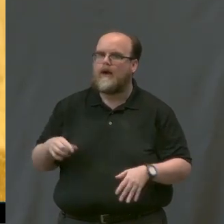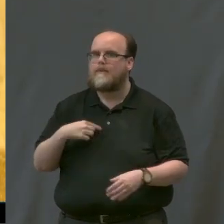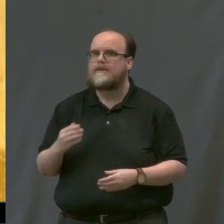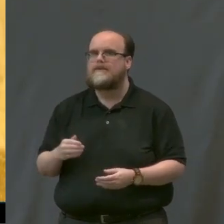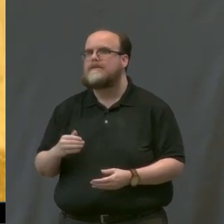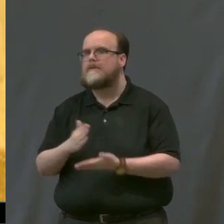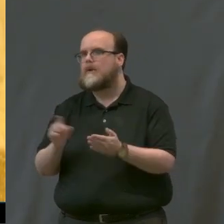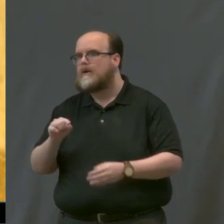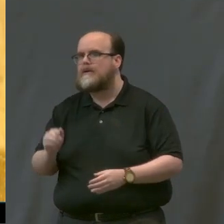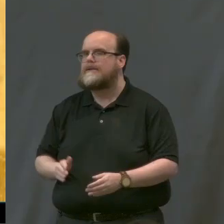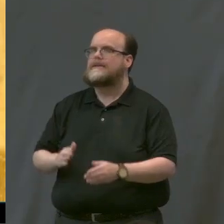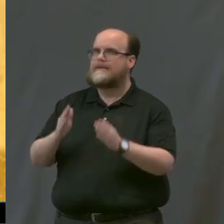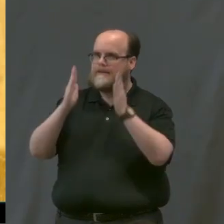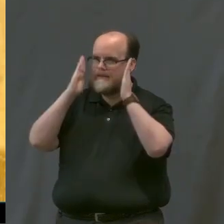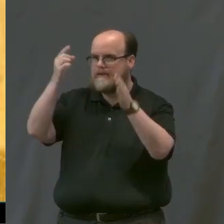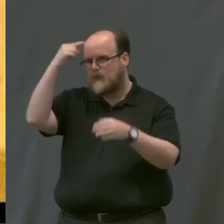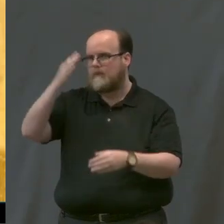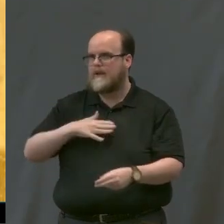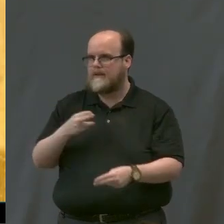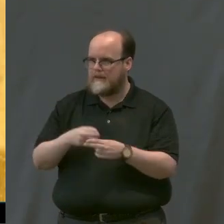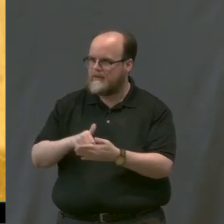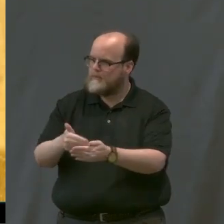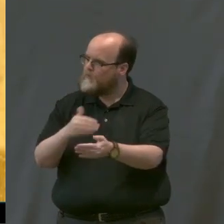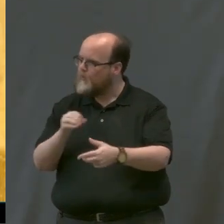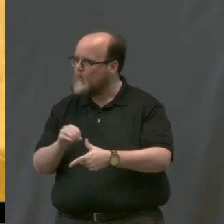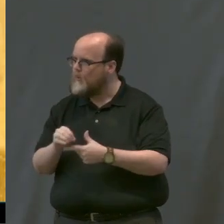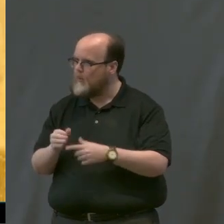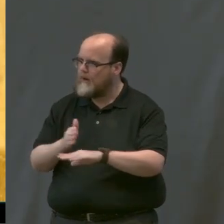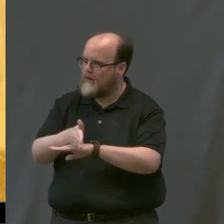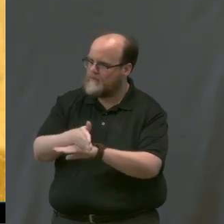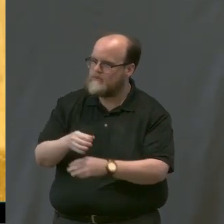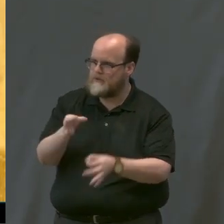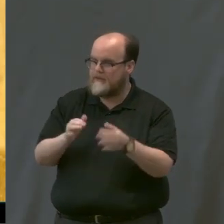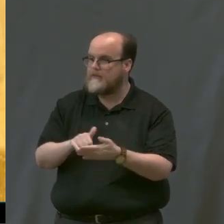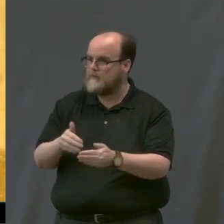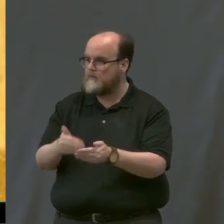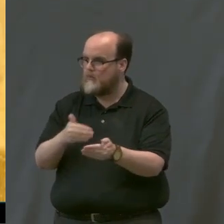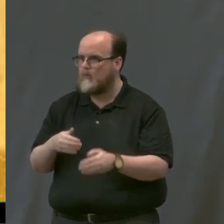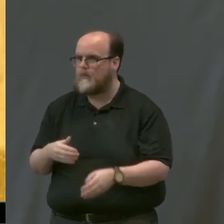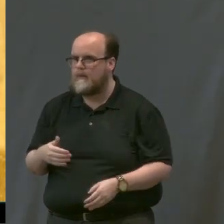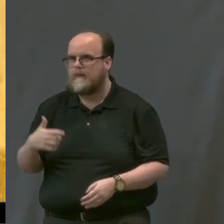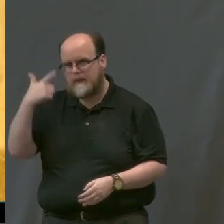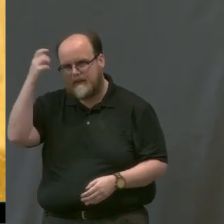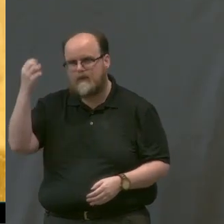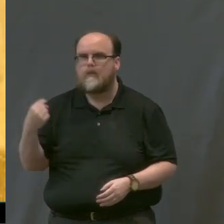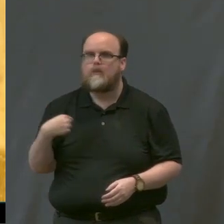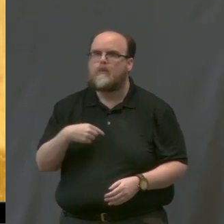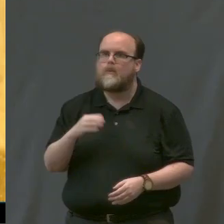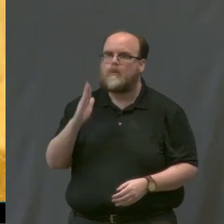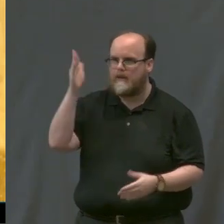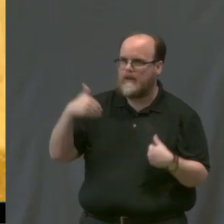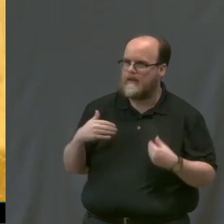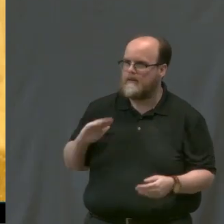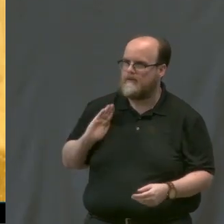listening for my name. Is this before or after judgment? It's before. Because we will have our